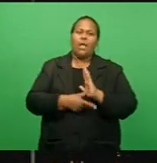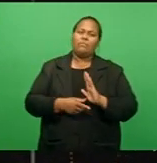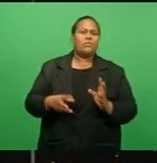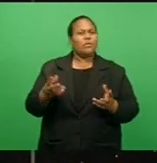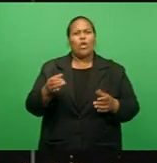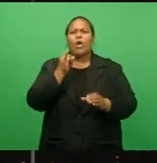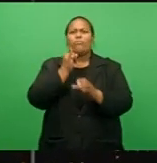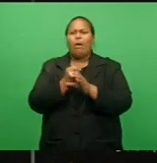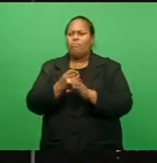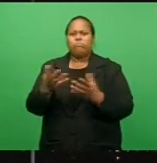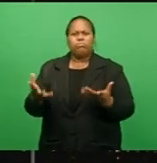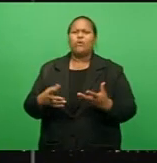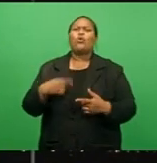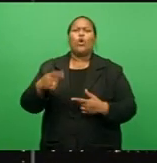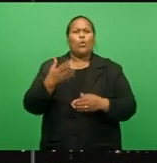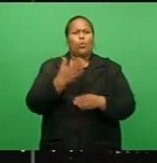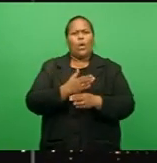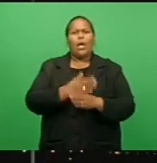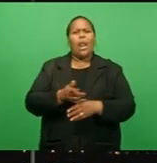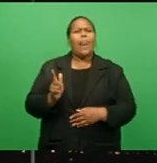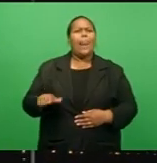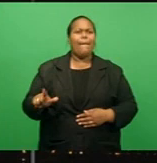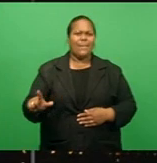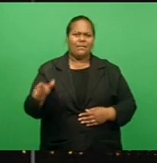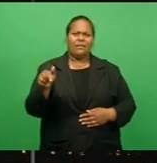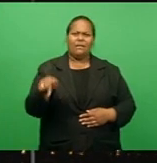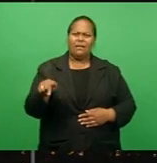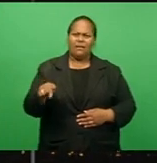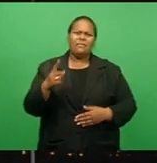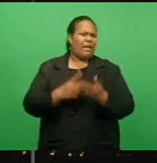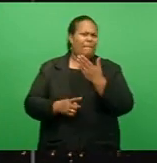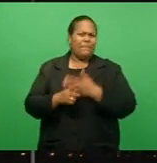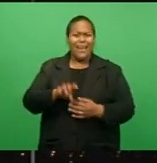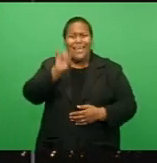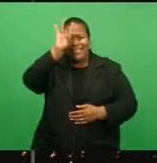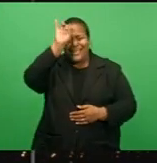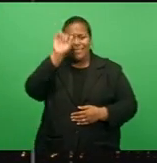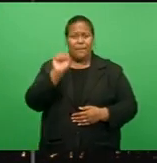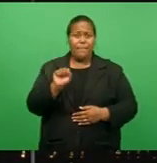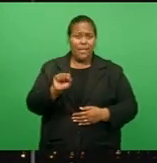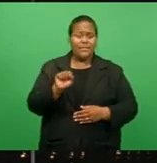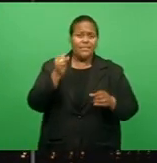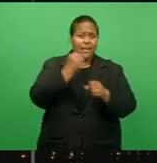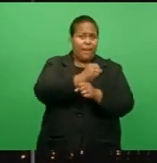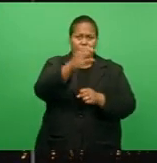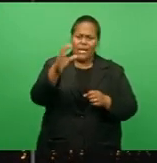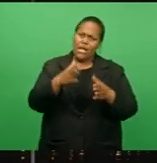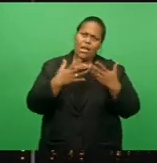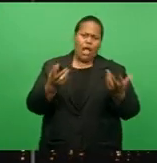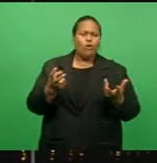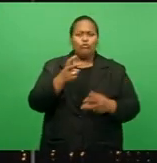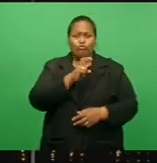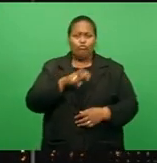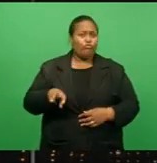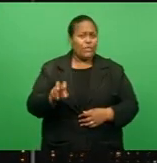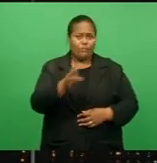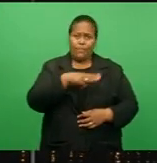Division, especially Lambasa. Taxi and bus companies raised the issue with Transport Minister Fayaz Koya during his tour of